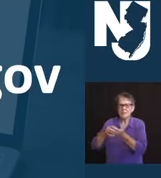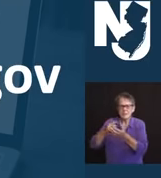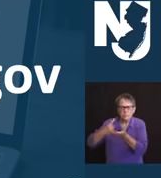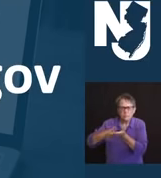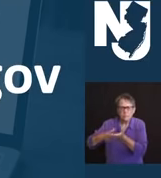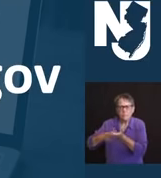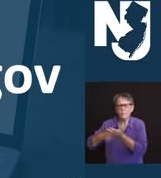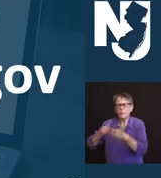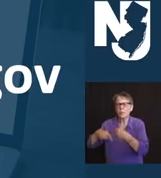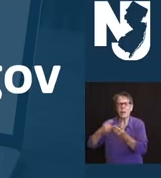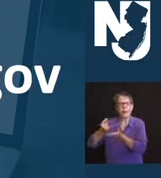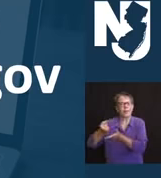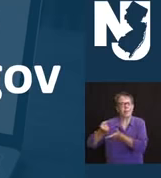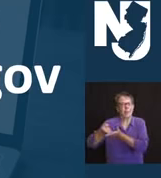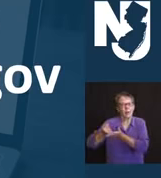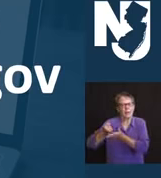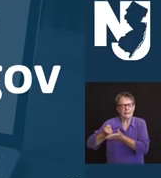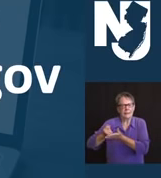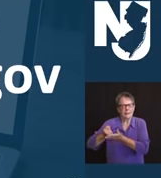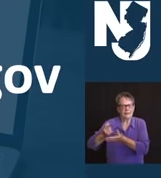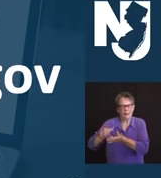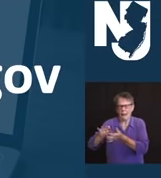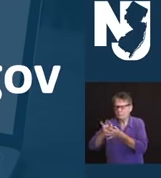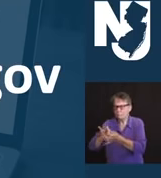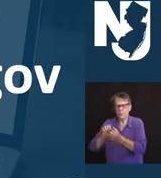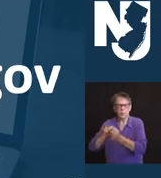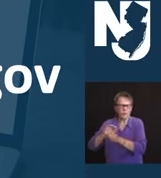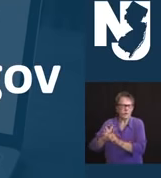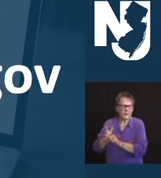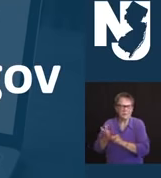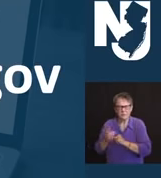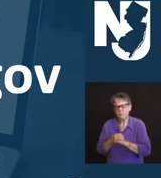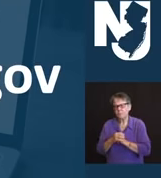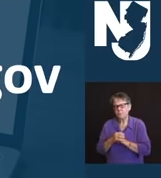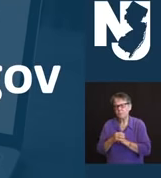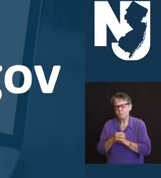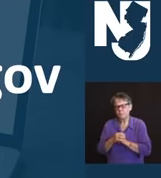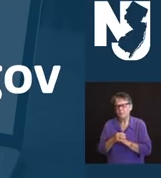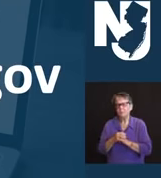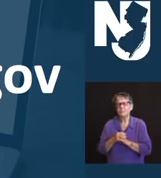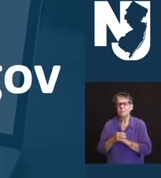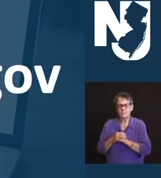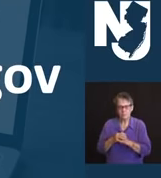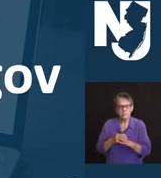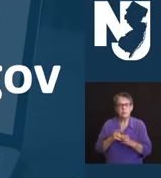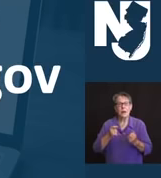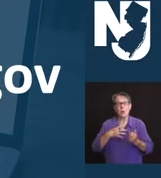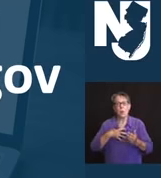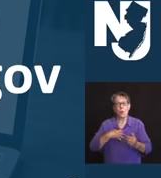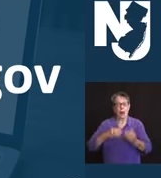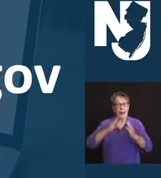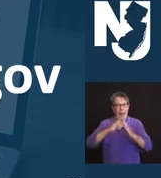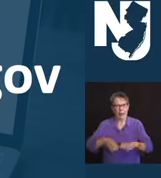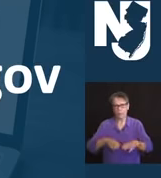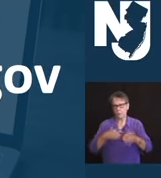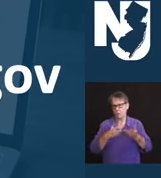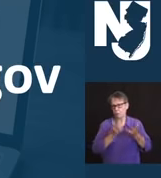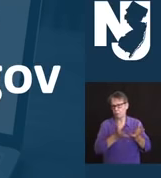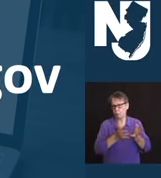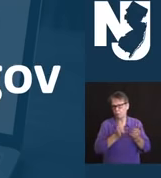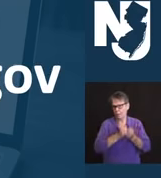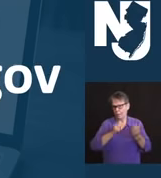morning, which was coordinated by Vice President Pence. I thought that was a good discussion and was